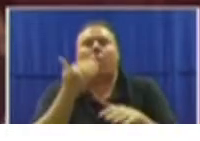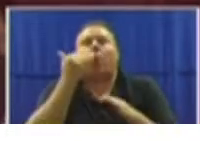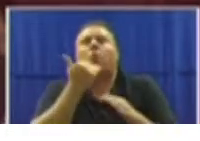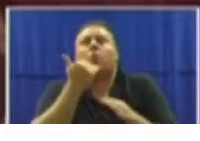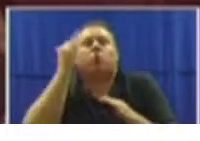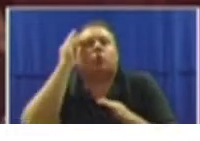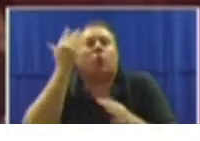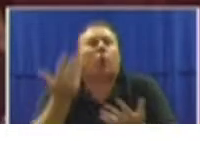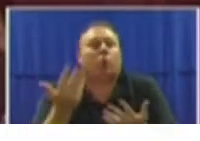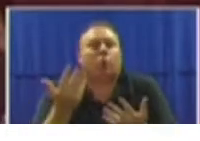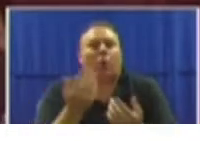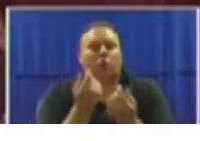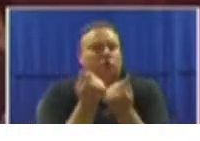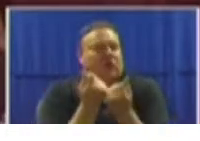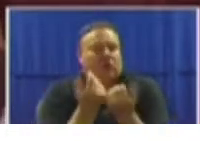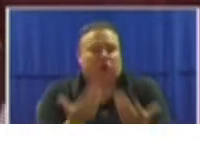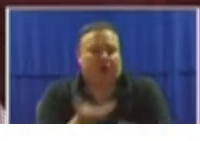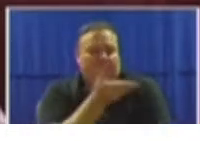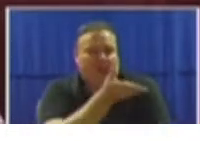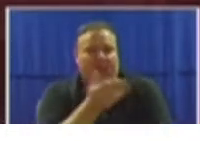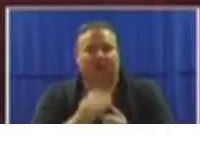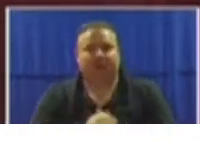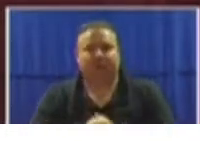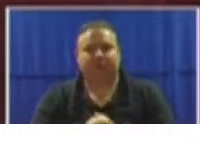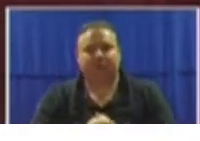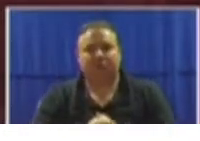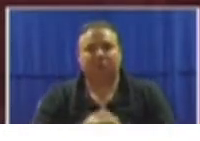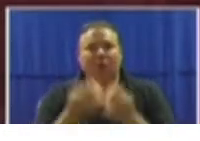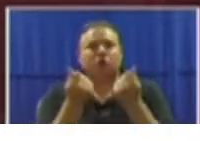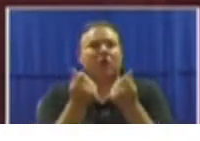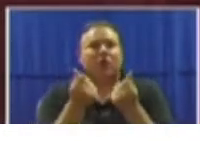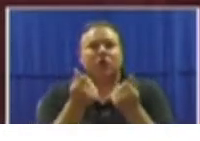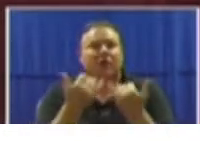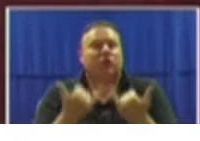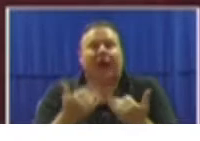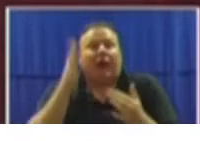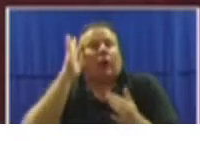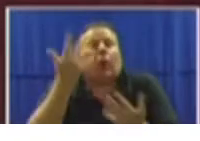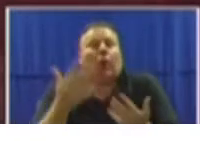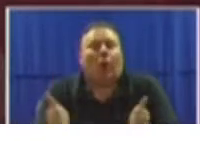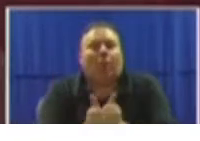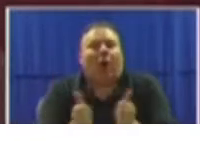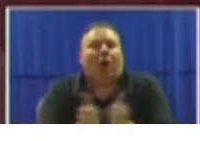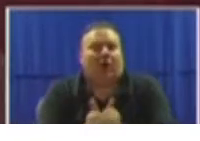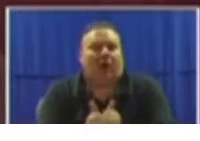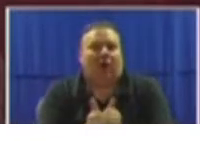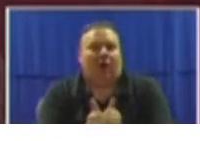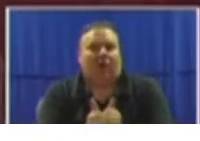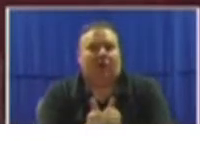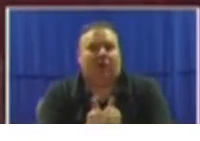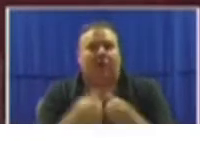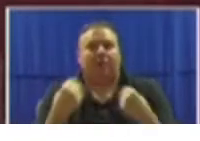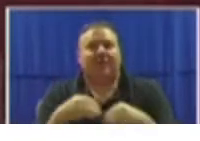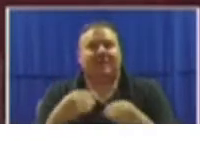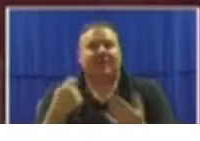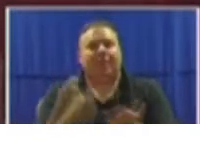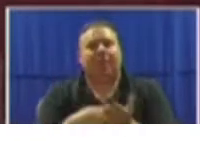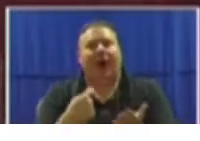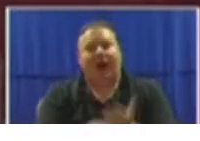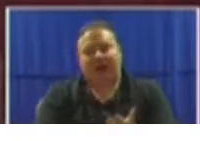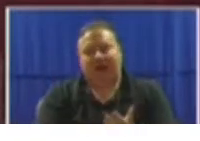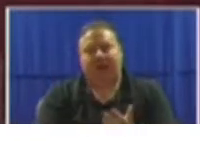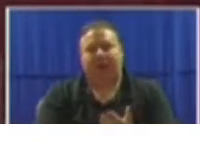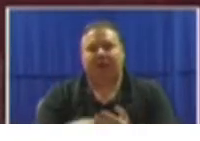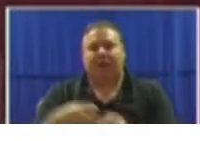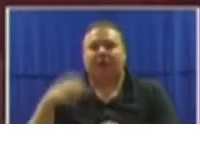even Treasury. Treasury today does not know who's the partner who's busy buying the ESCOM